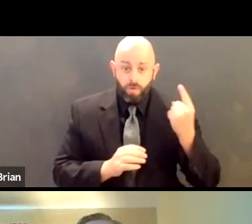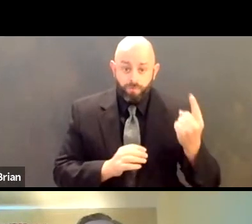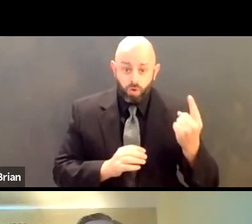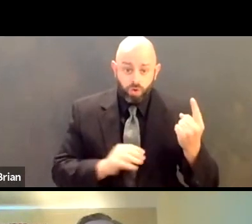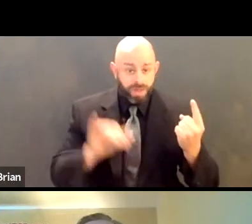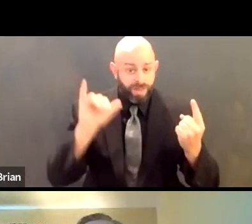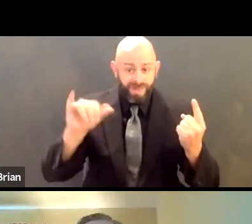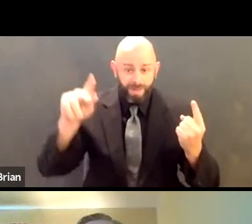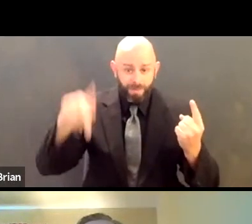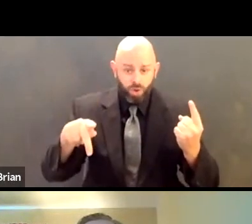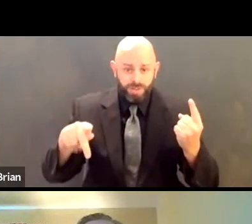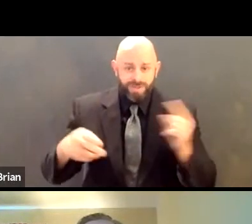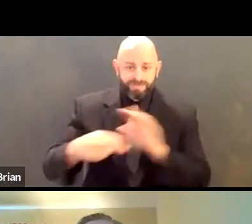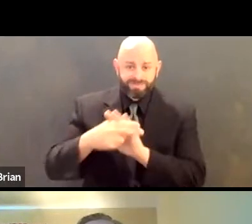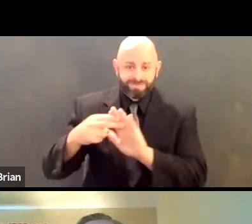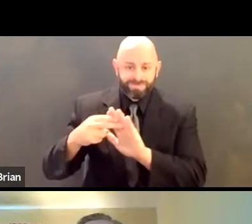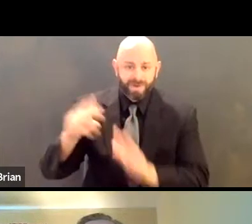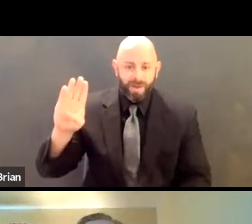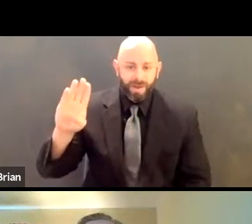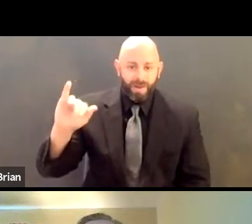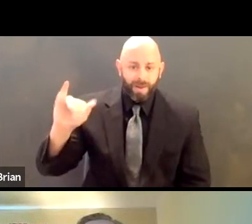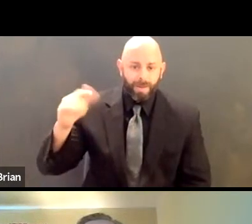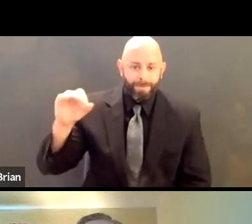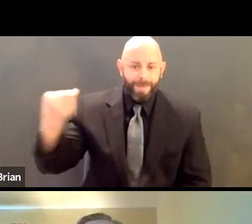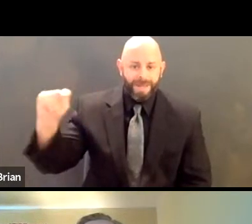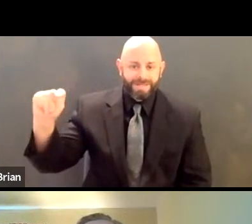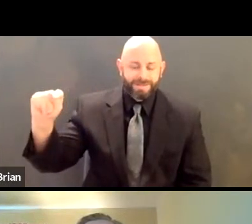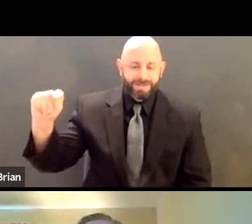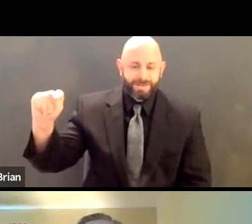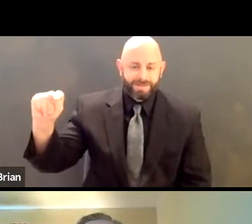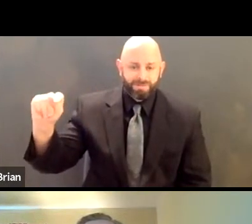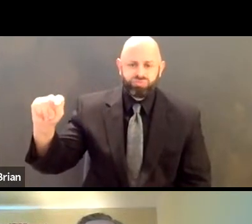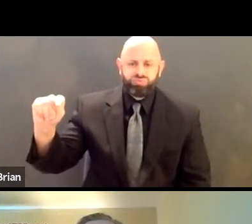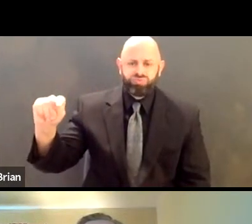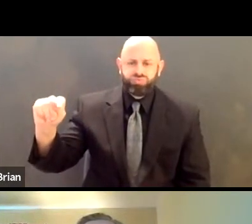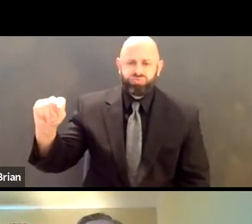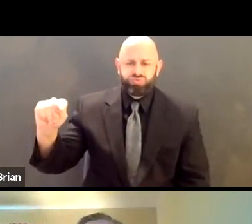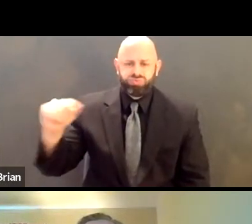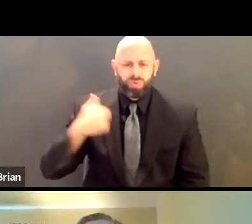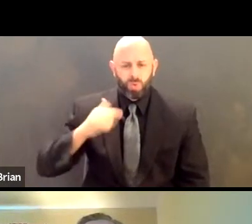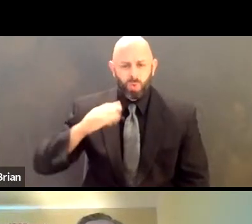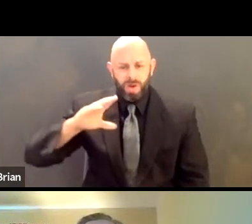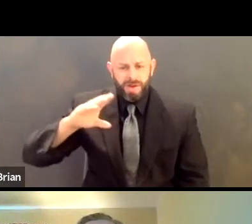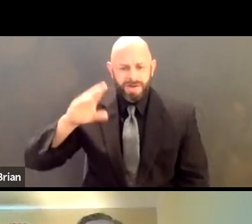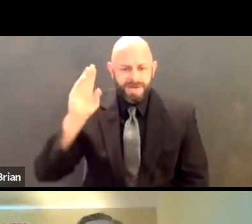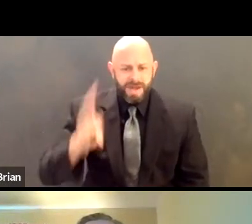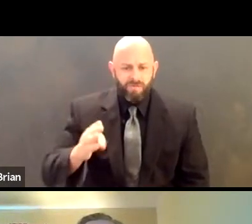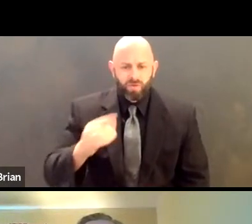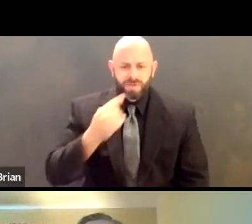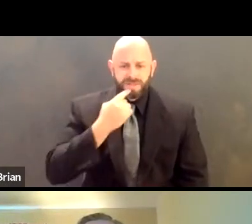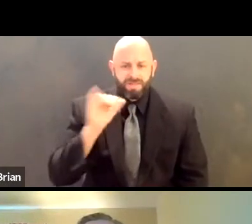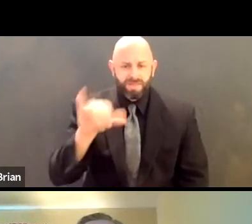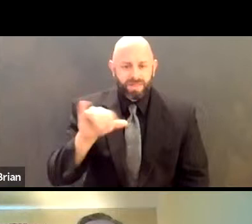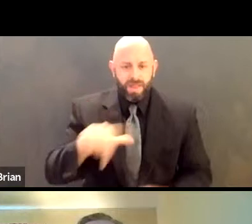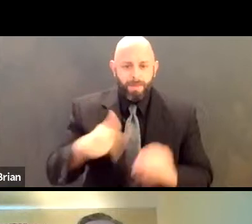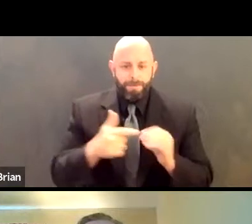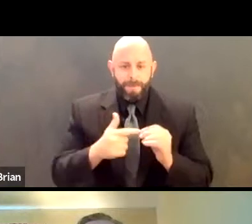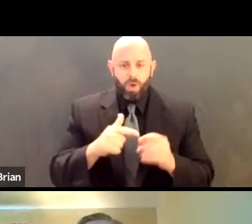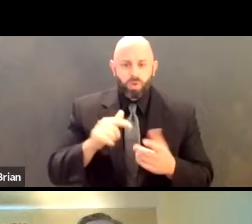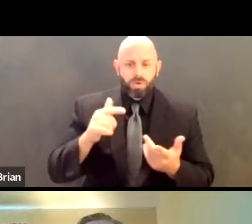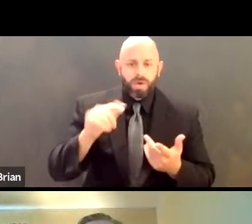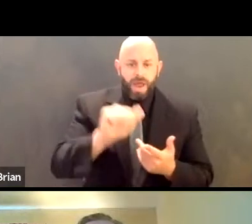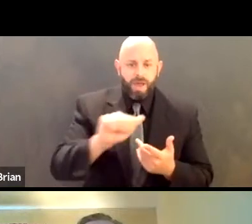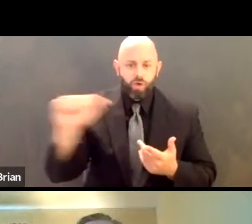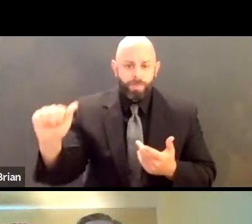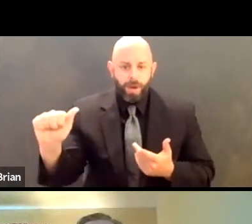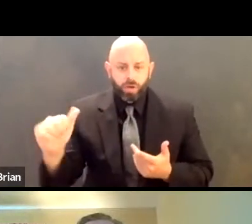bigot. I mean, come on. We would never in a million years say that about an African-American.